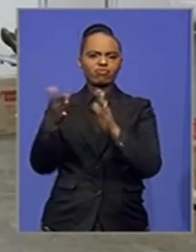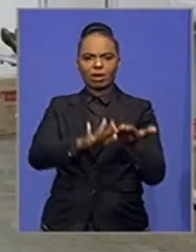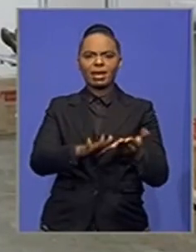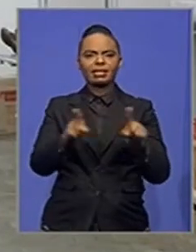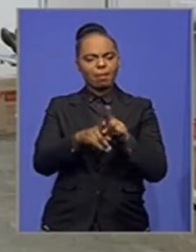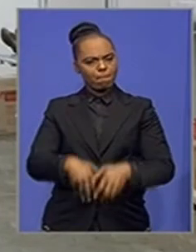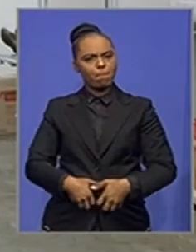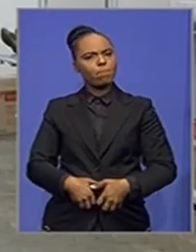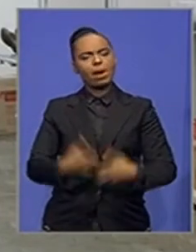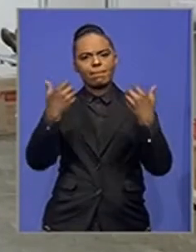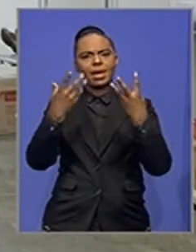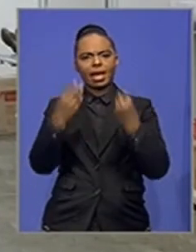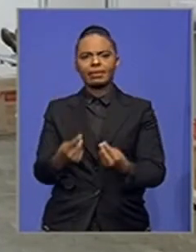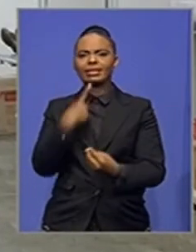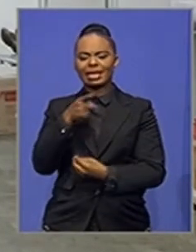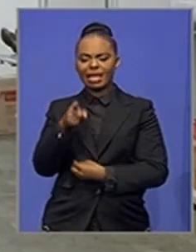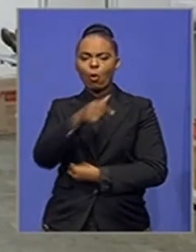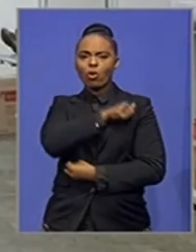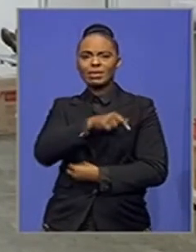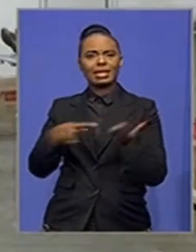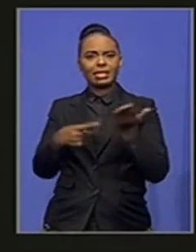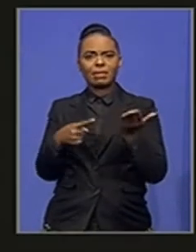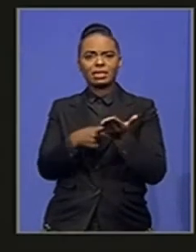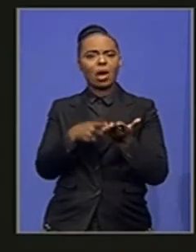go hloka šedi ga bookelo ba iponagaditše.